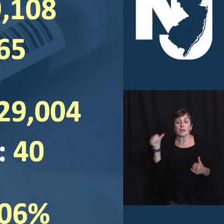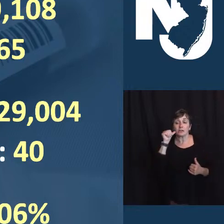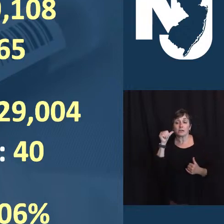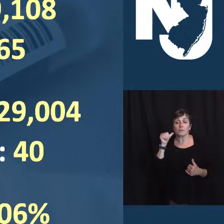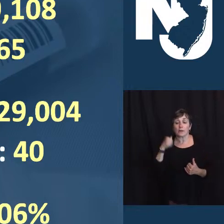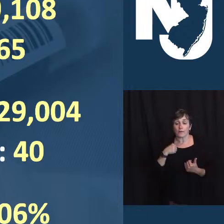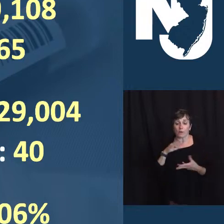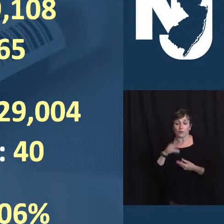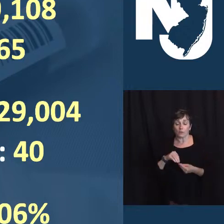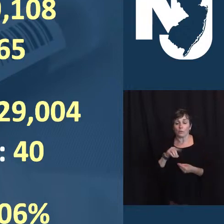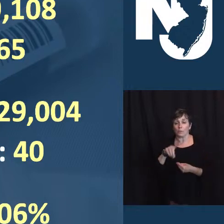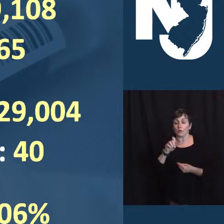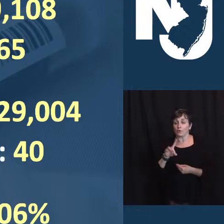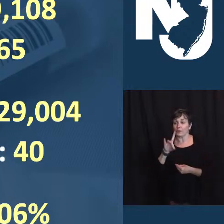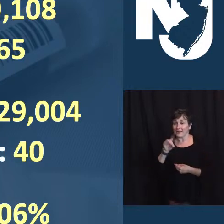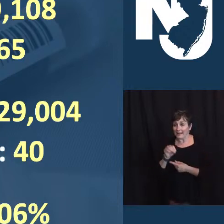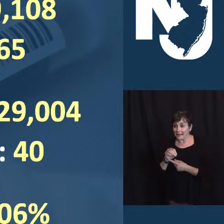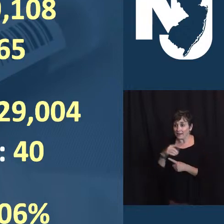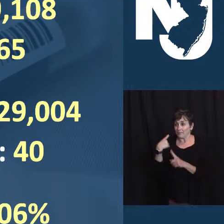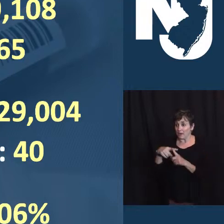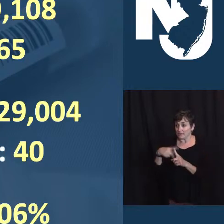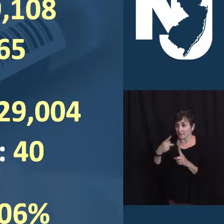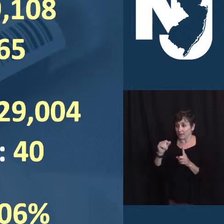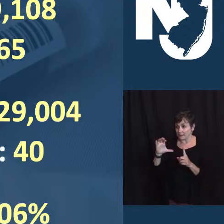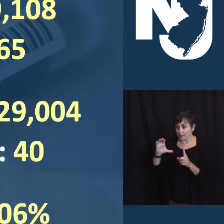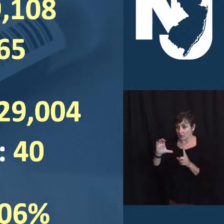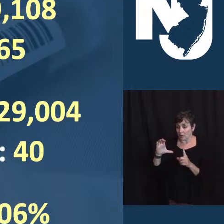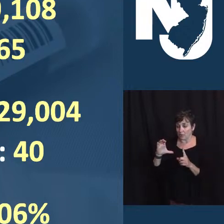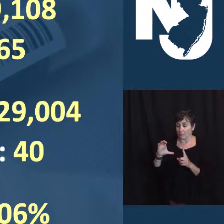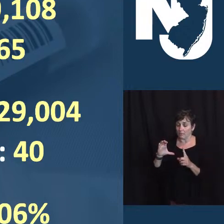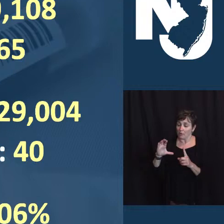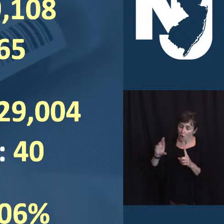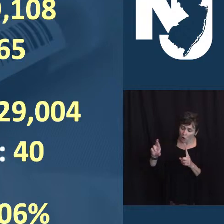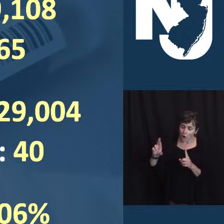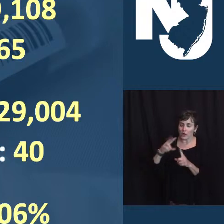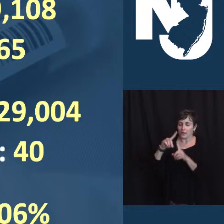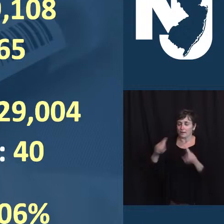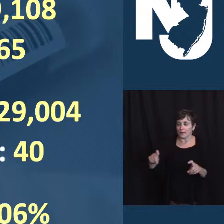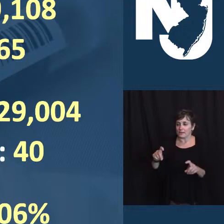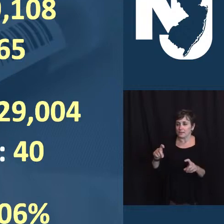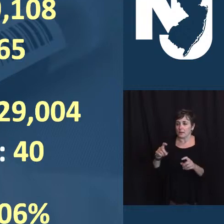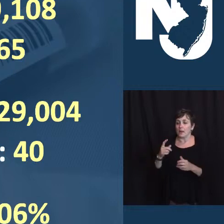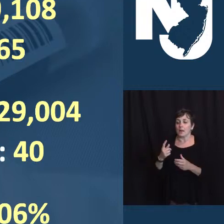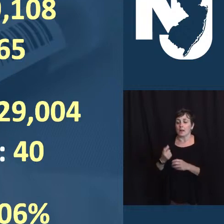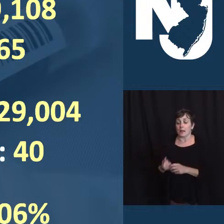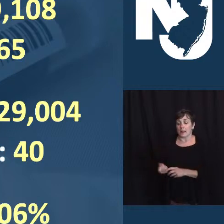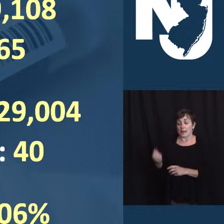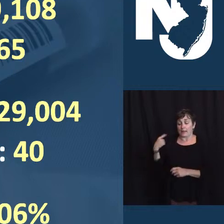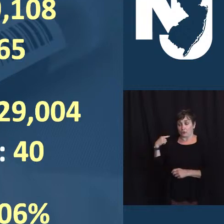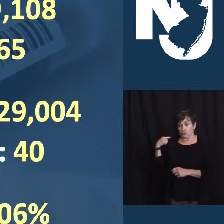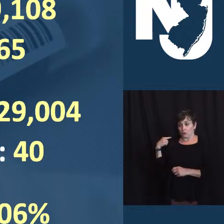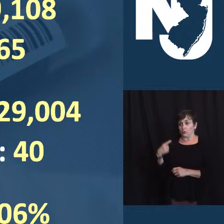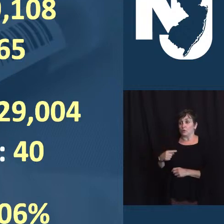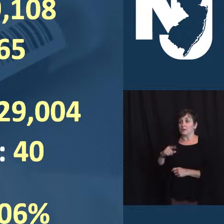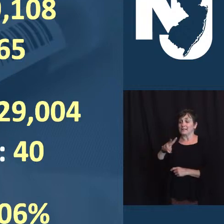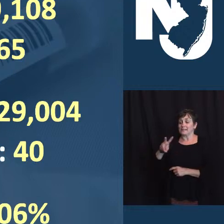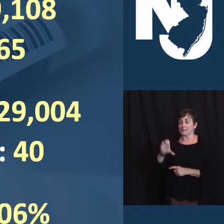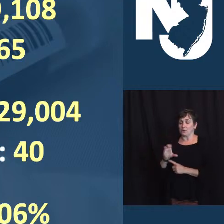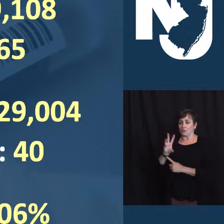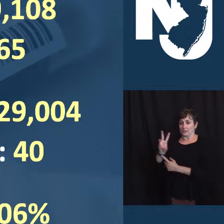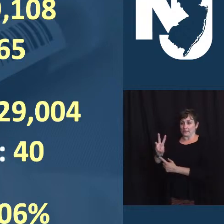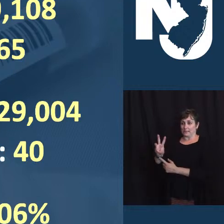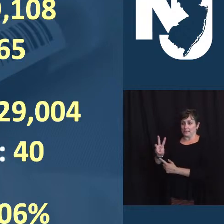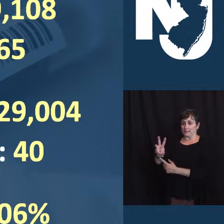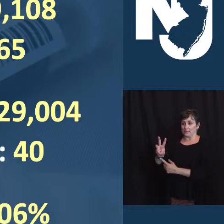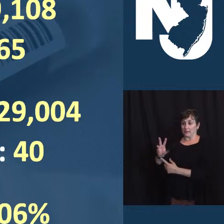180 positive PCR tests. A year ago yesterday, it was 606. Our statewide rate of